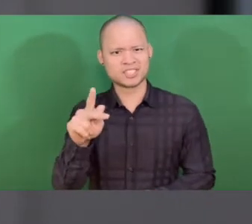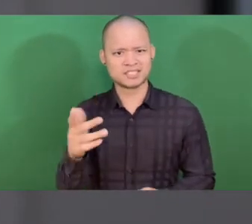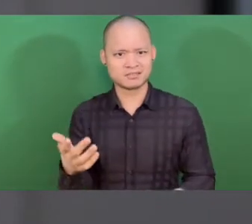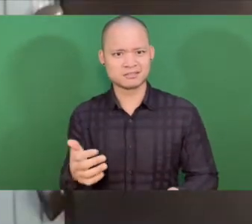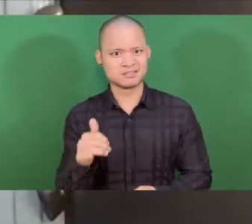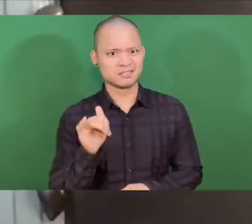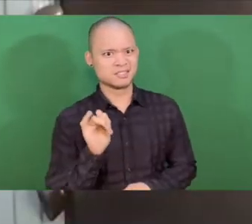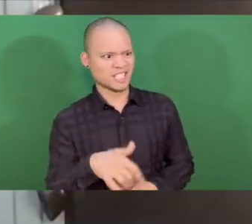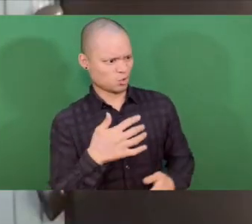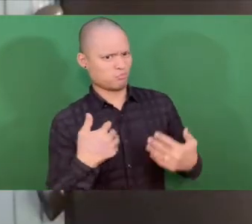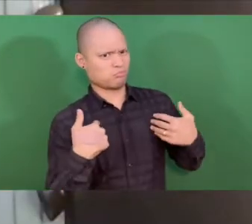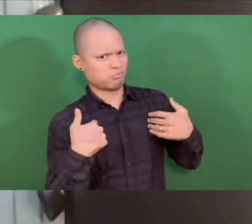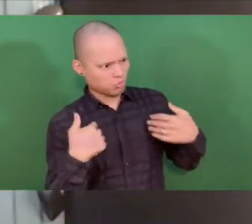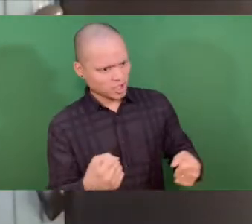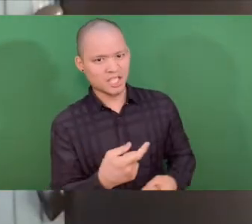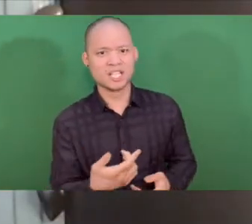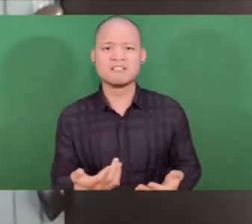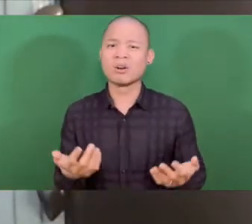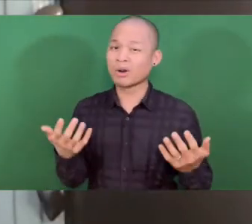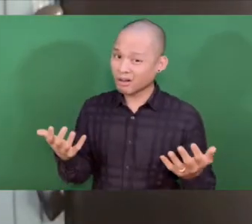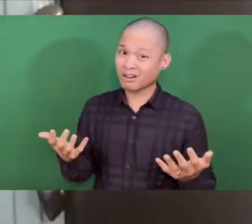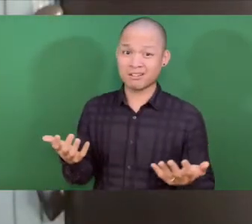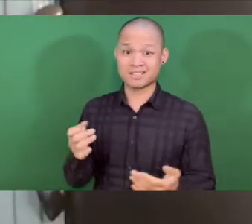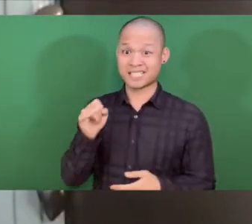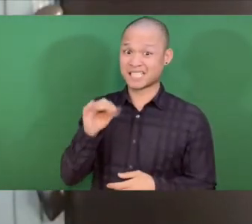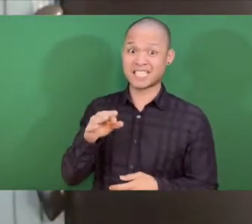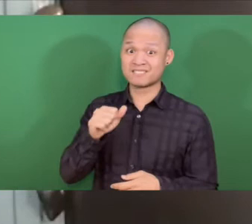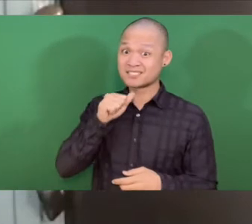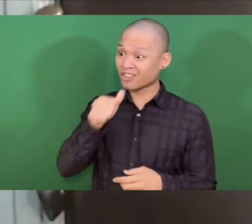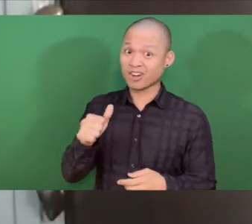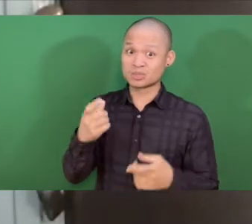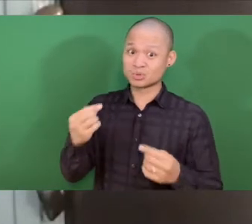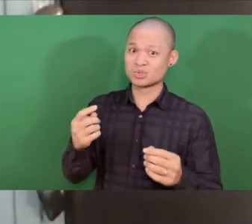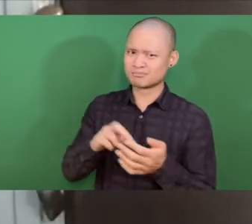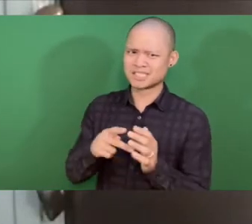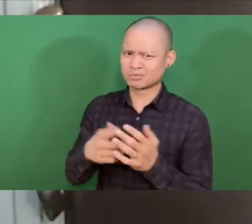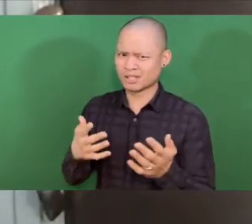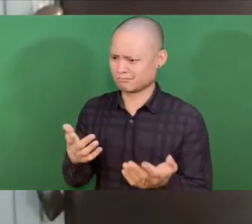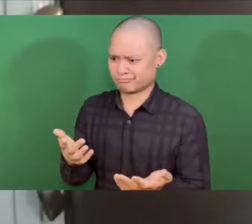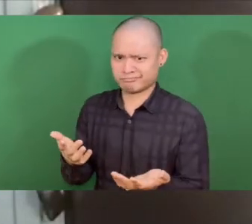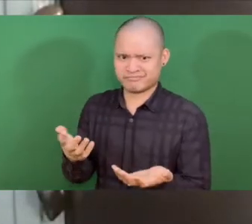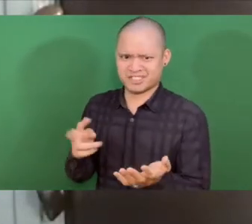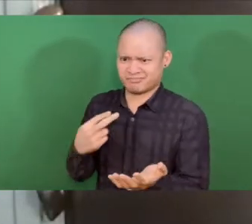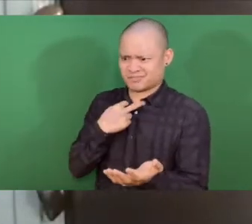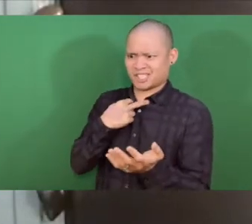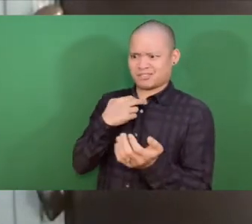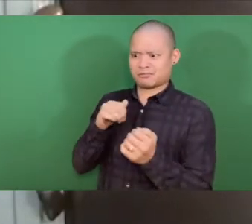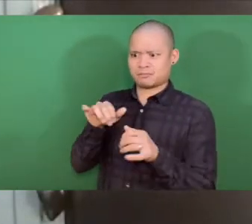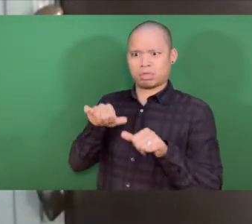me. Well, if you don't do that, then you're stuck with